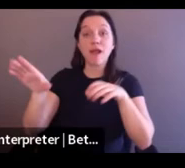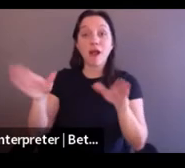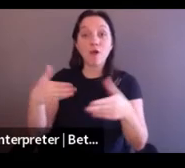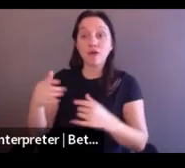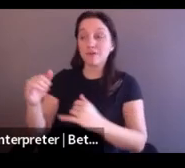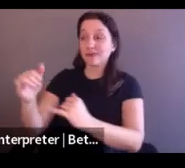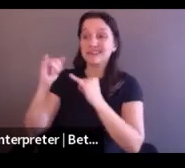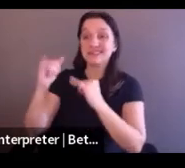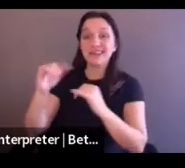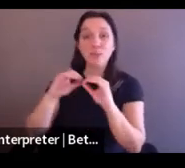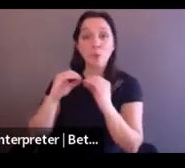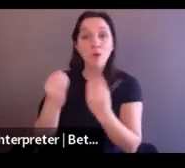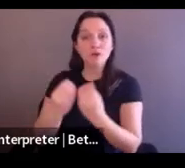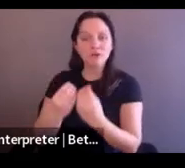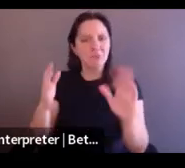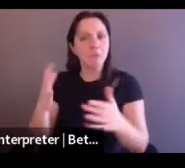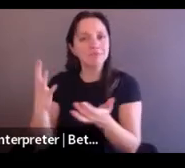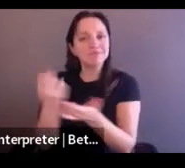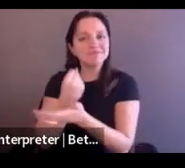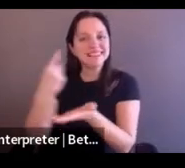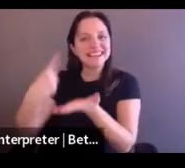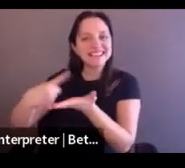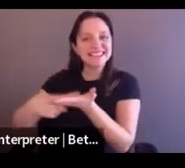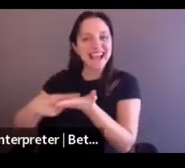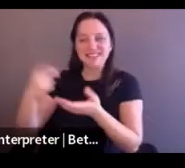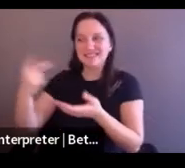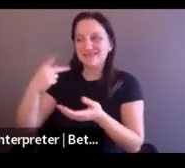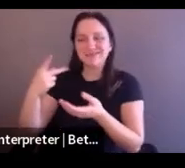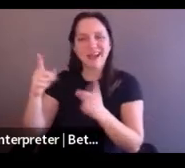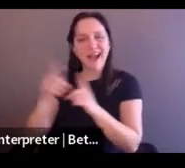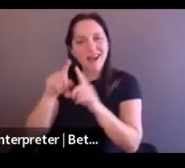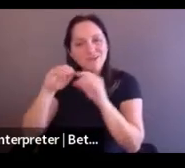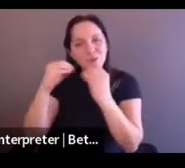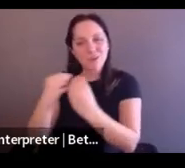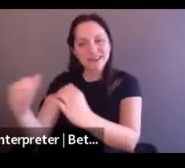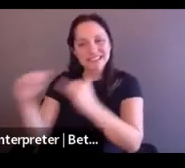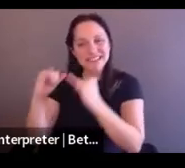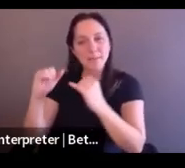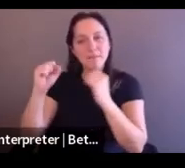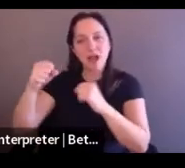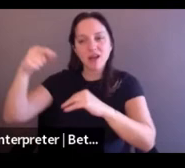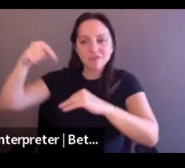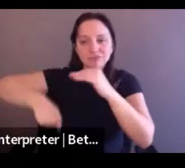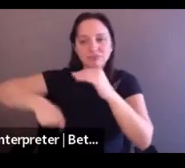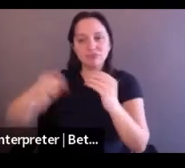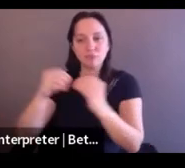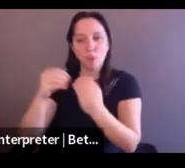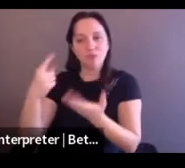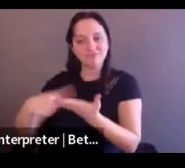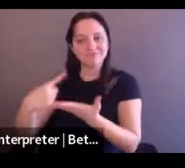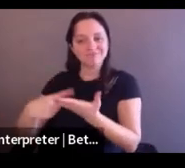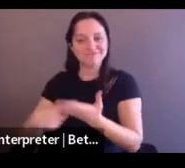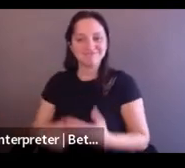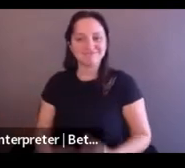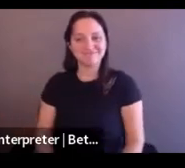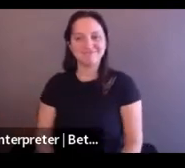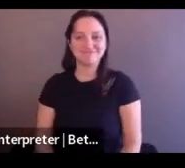really talk about that and dig in together and think about it and reflect on it and work a little bit on it.